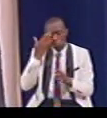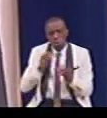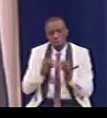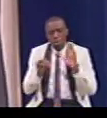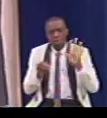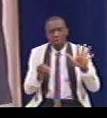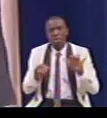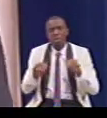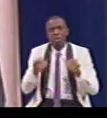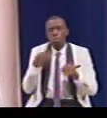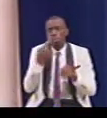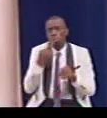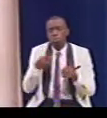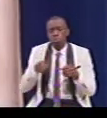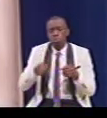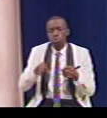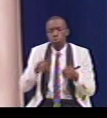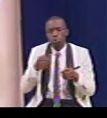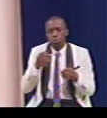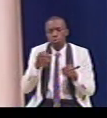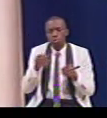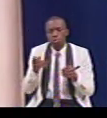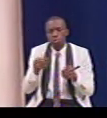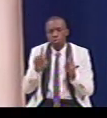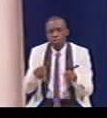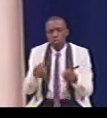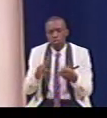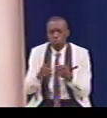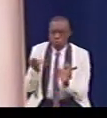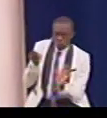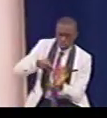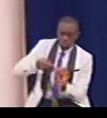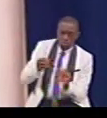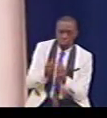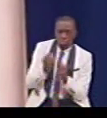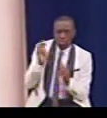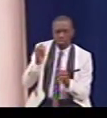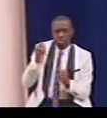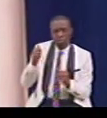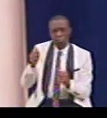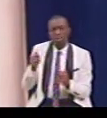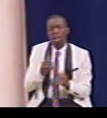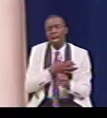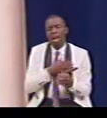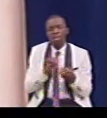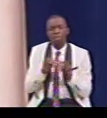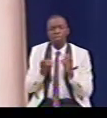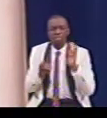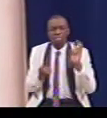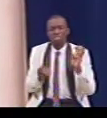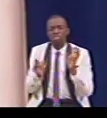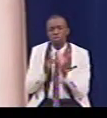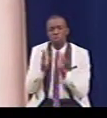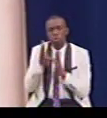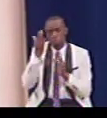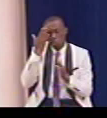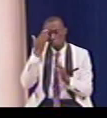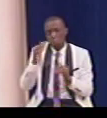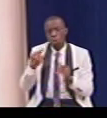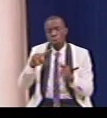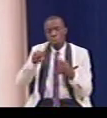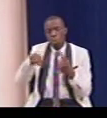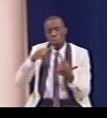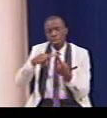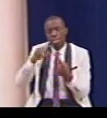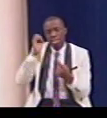himself number six he also kneel when he will finish and then go back to the father